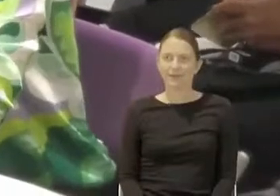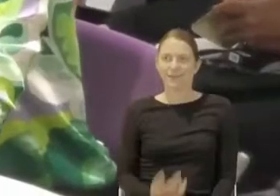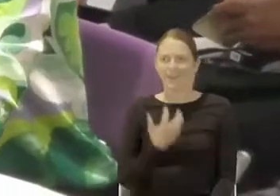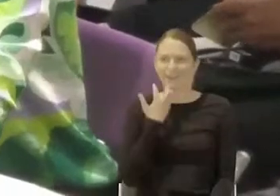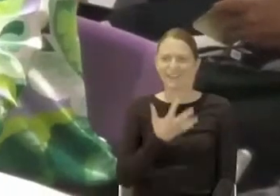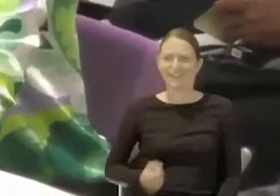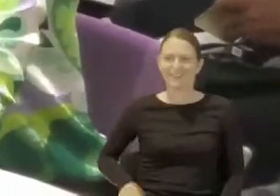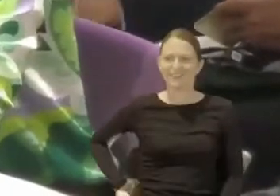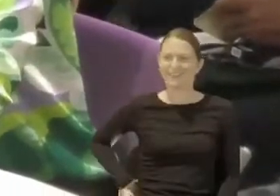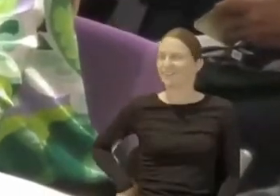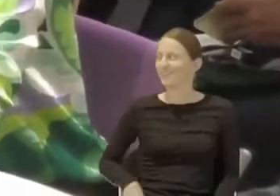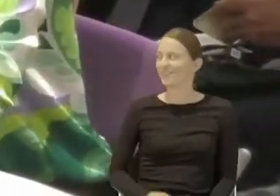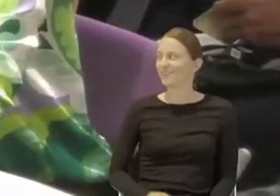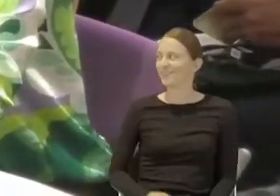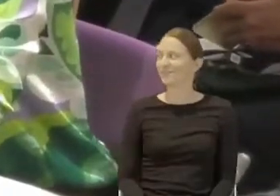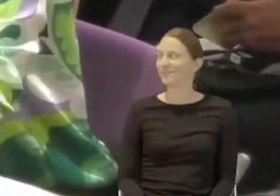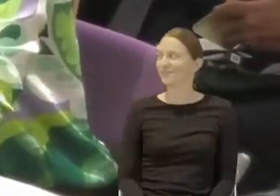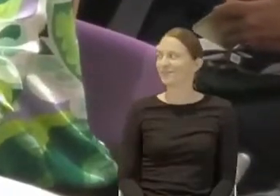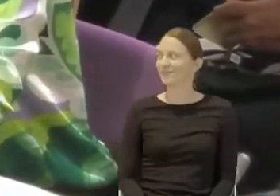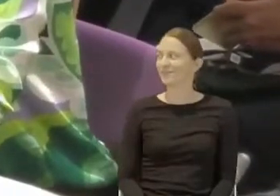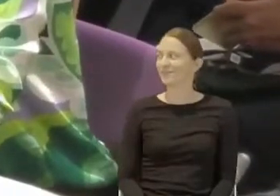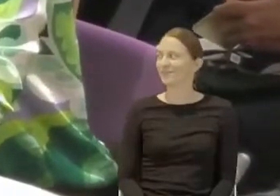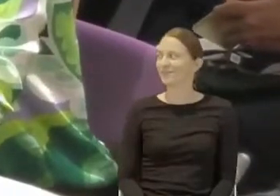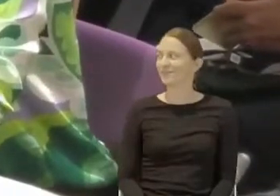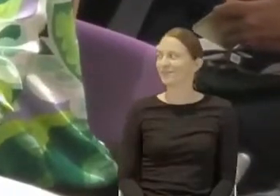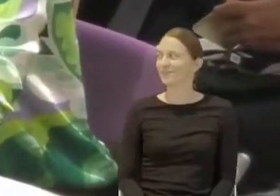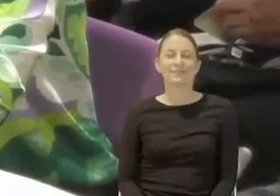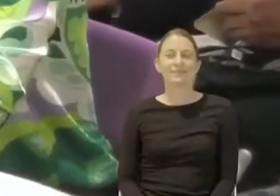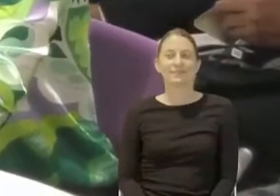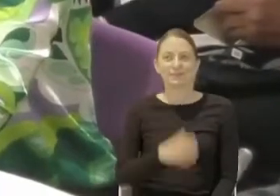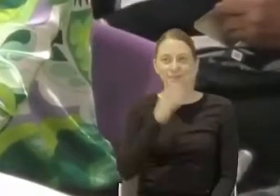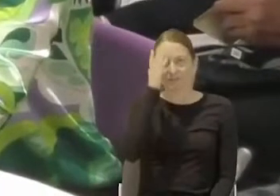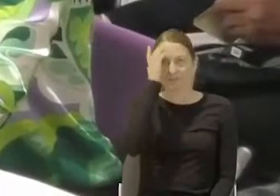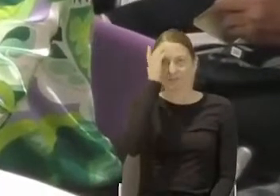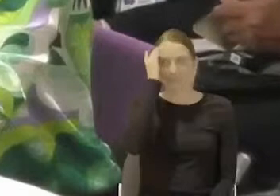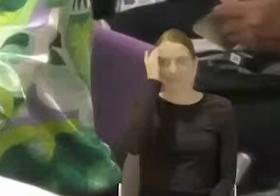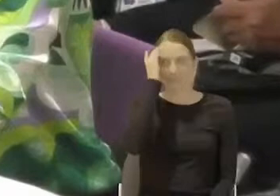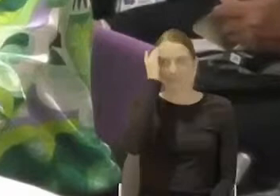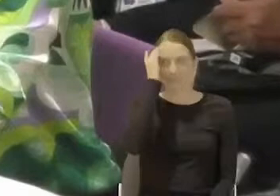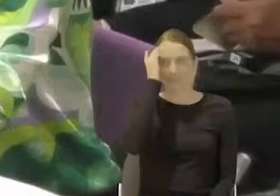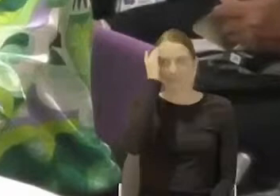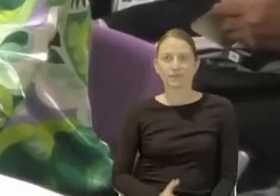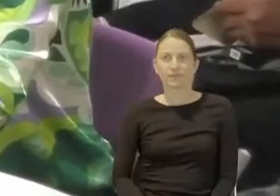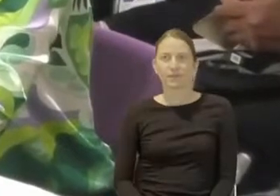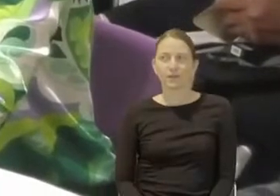please. This is the Minister of Housing and Urban Affairs.